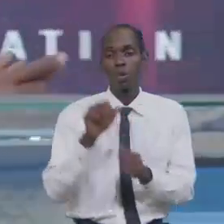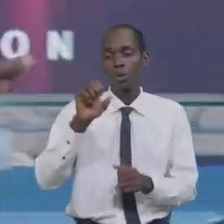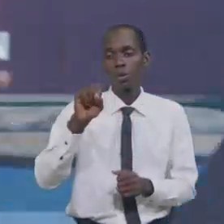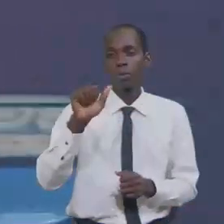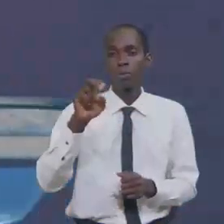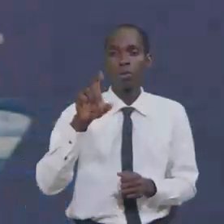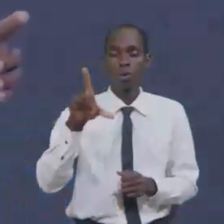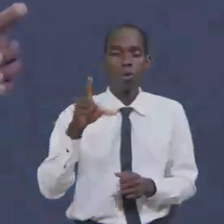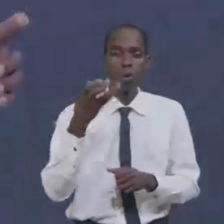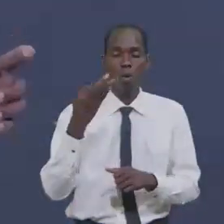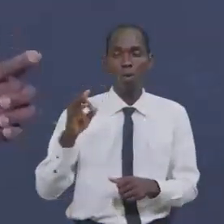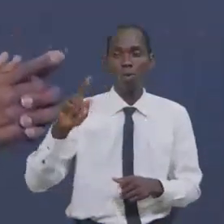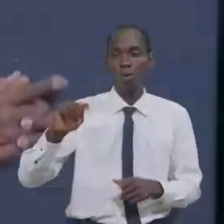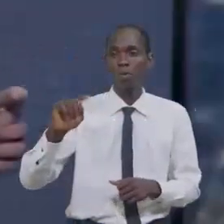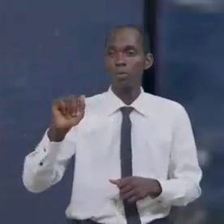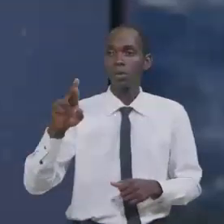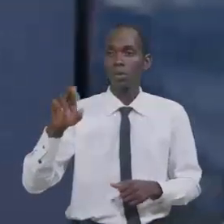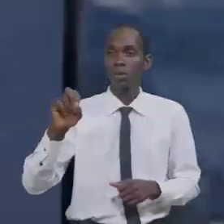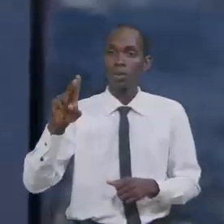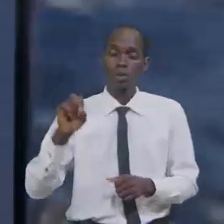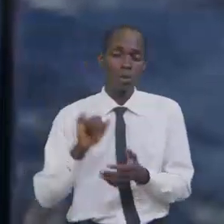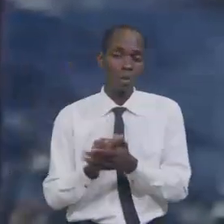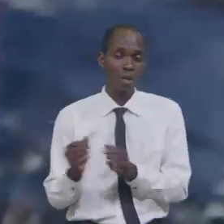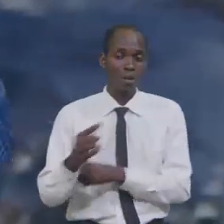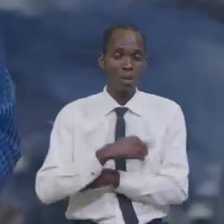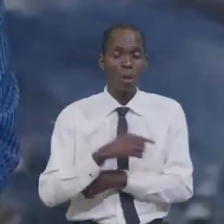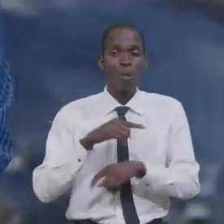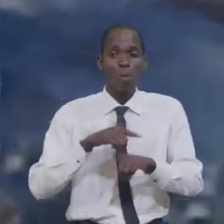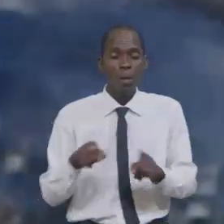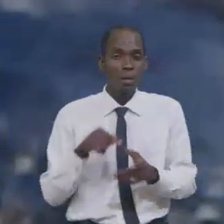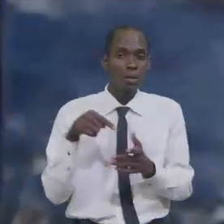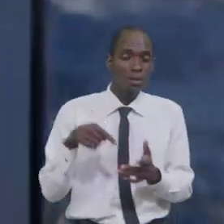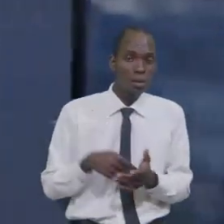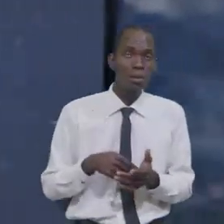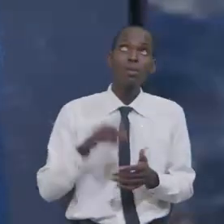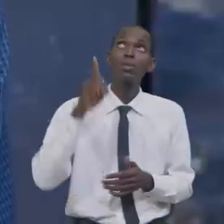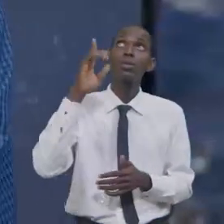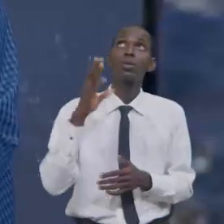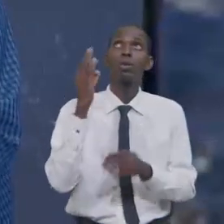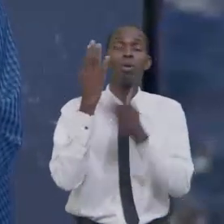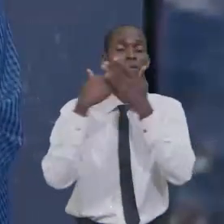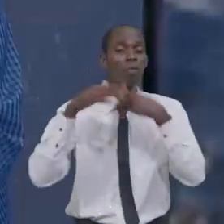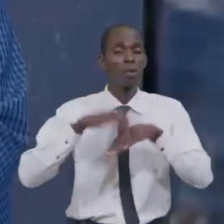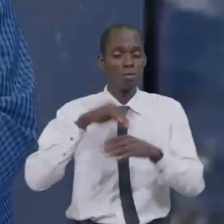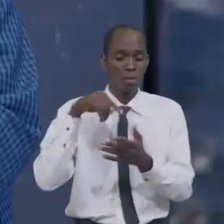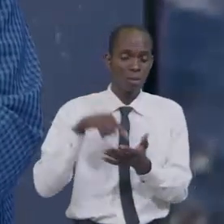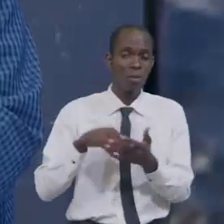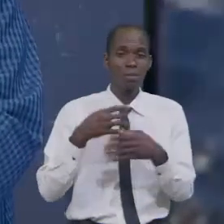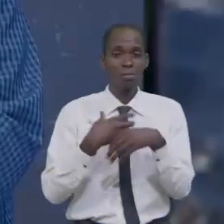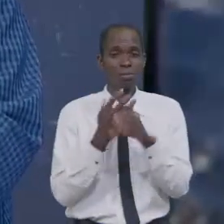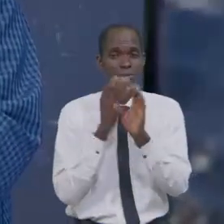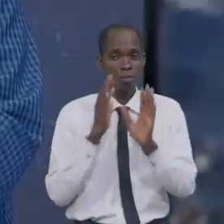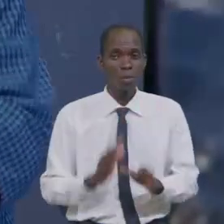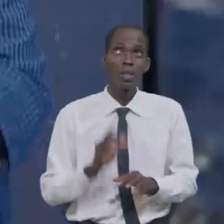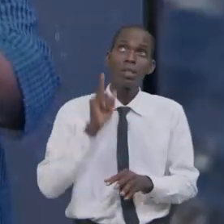in particular, this God of heaven, this creator, this one that can